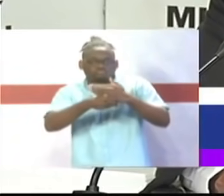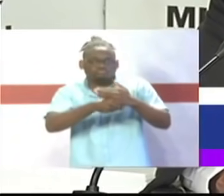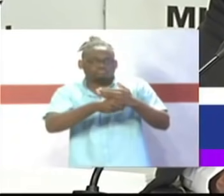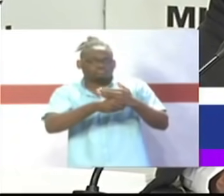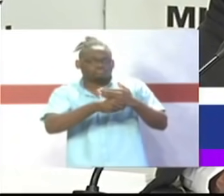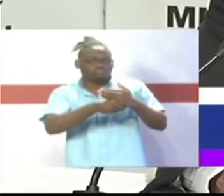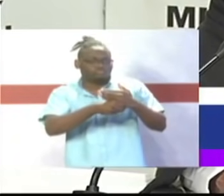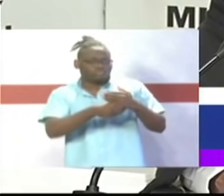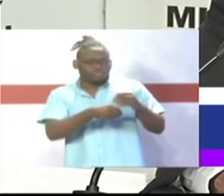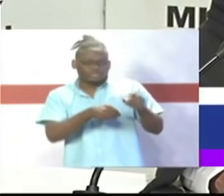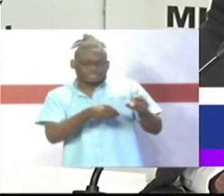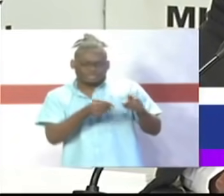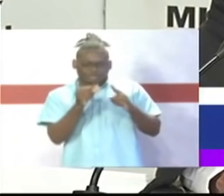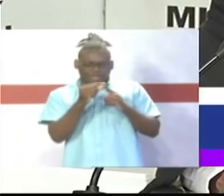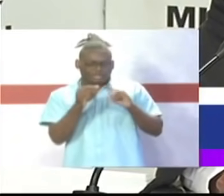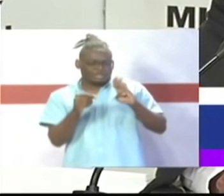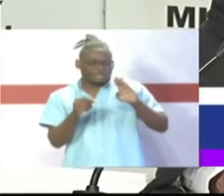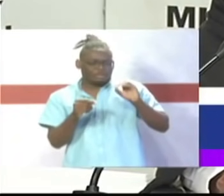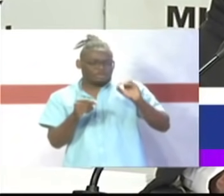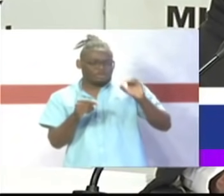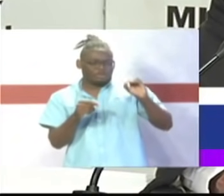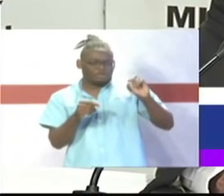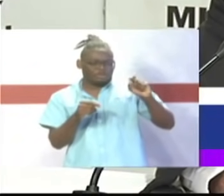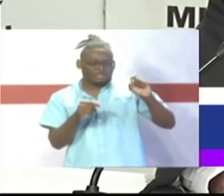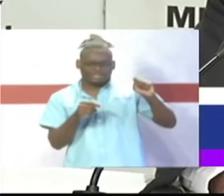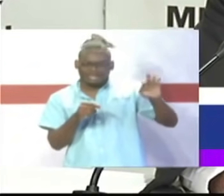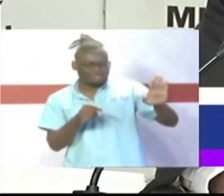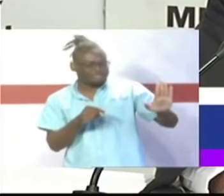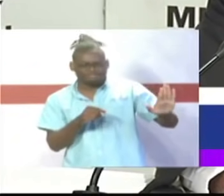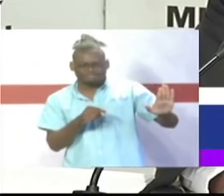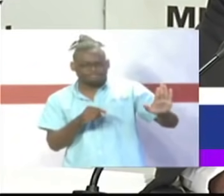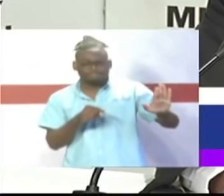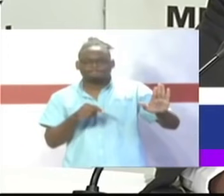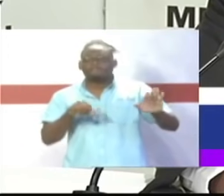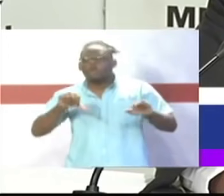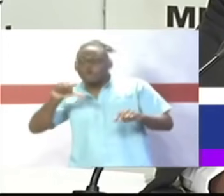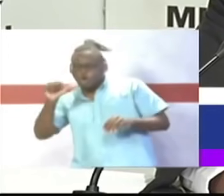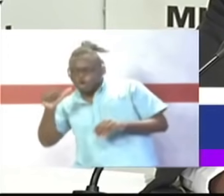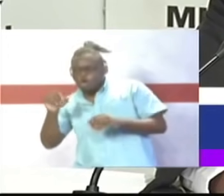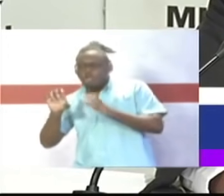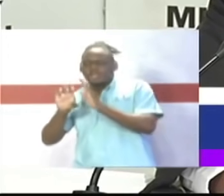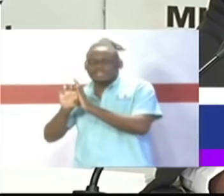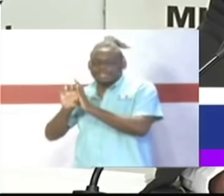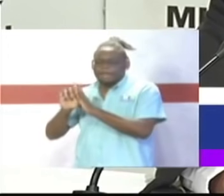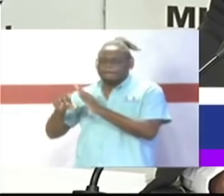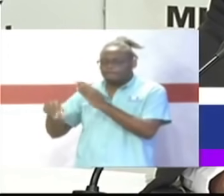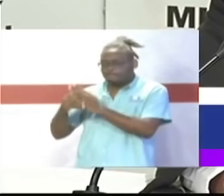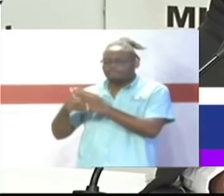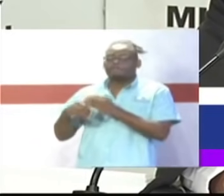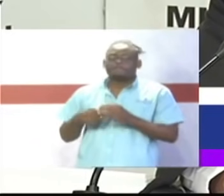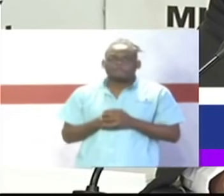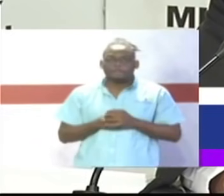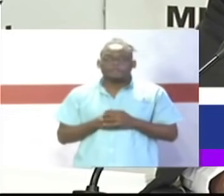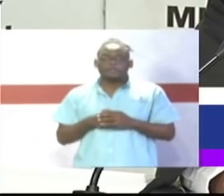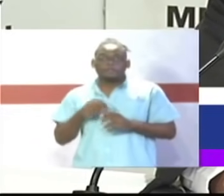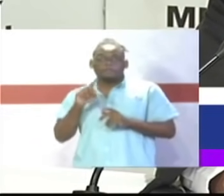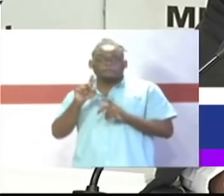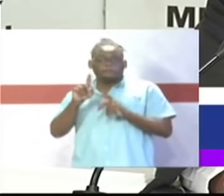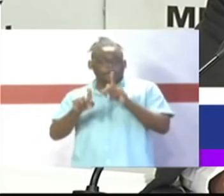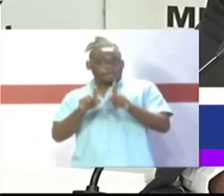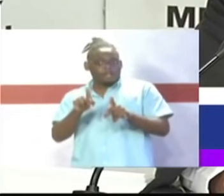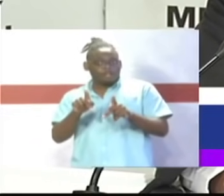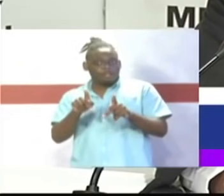an additional dose to reach to the immunity threshold that you want to reach. However, for somebody in Dr. Boyce's category, or a cancer patient, for